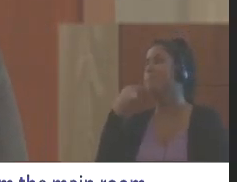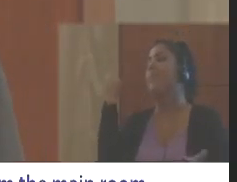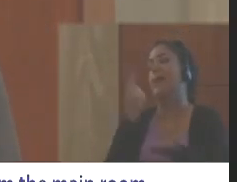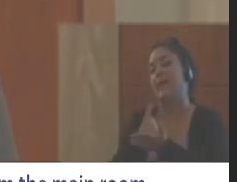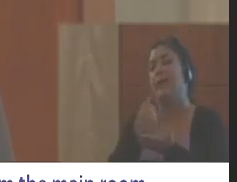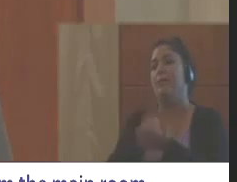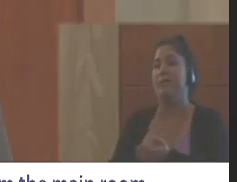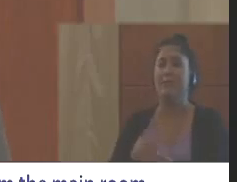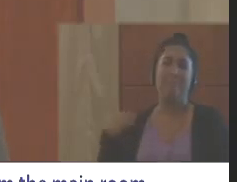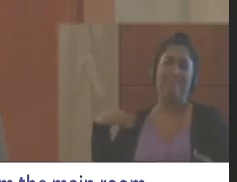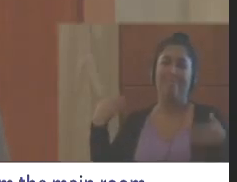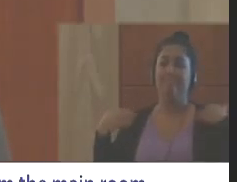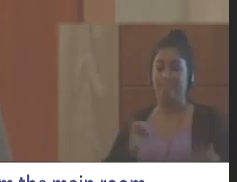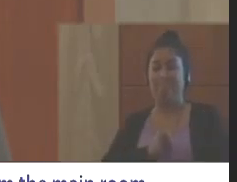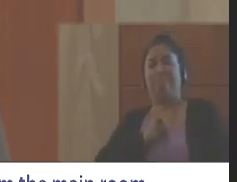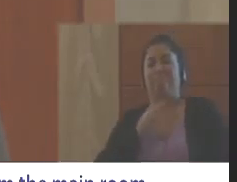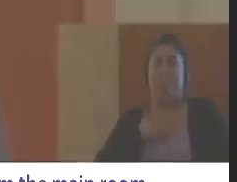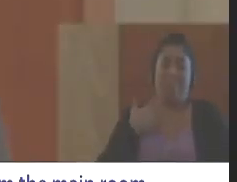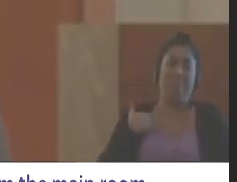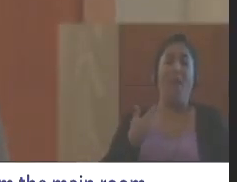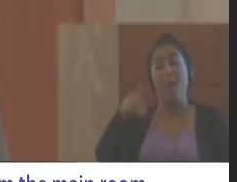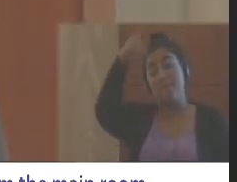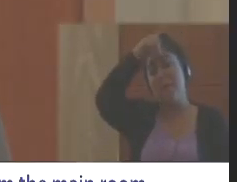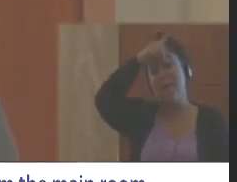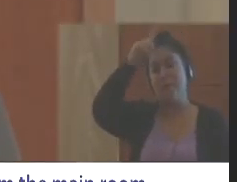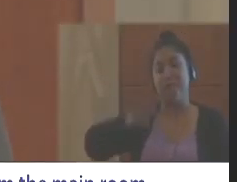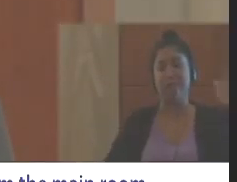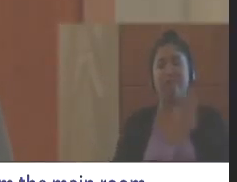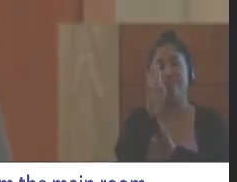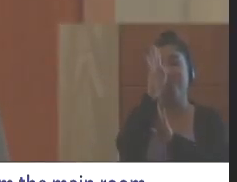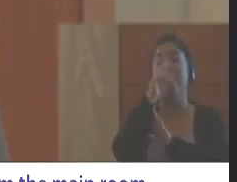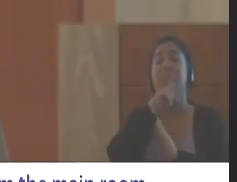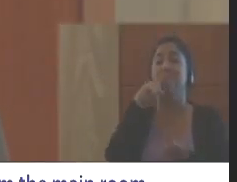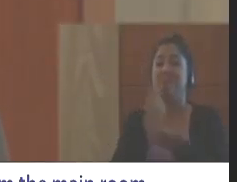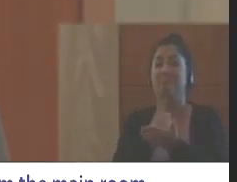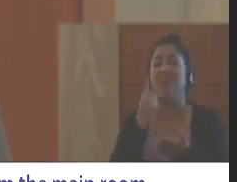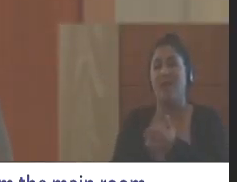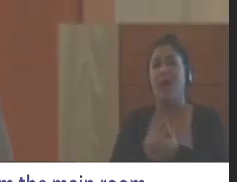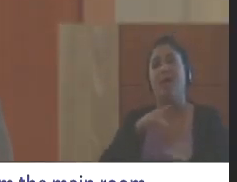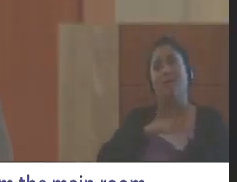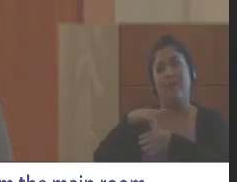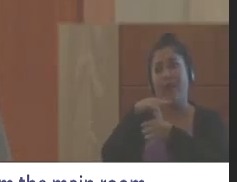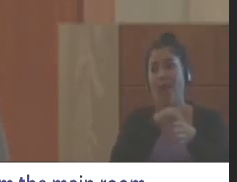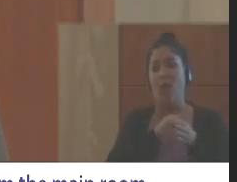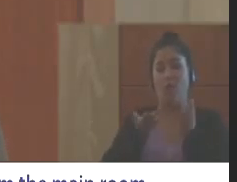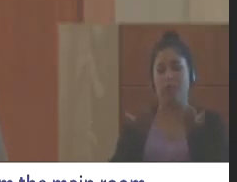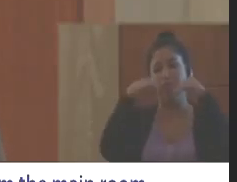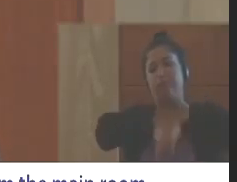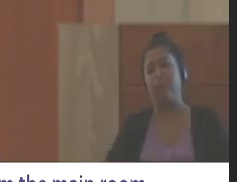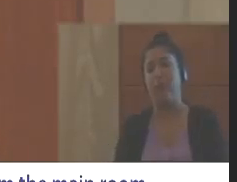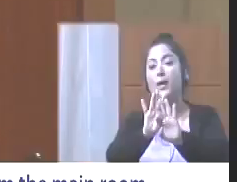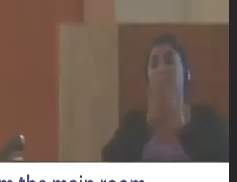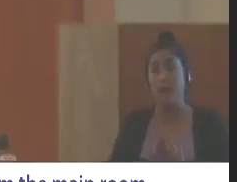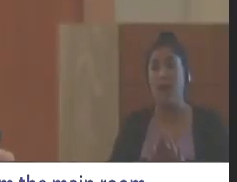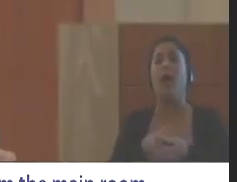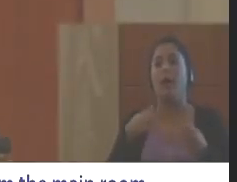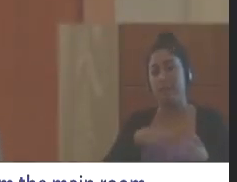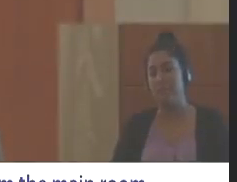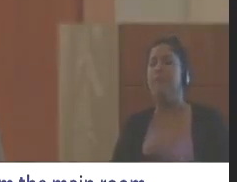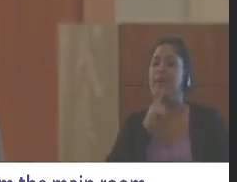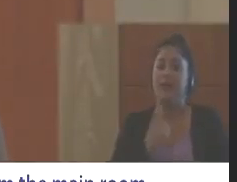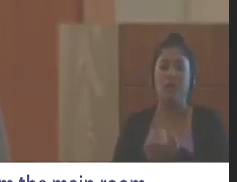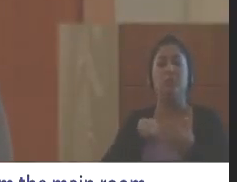can tell you very proudly as a Peruvian citizen that we have made great progress in this on disaster risk management, but that